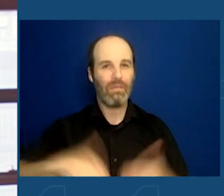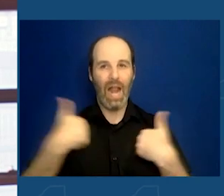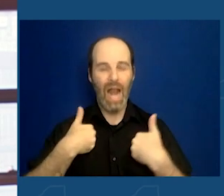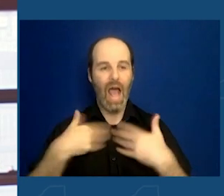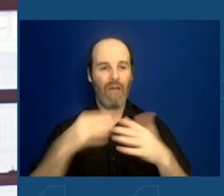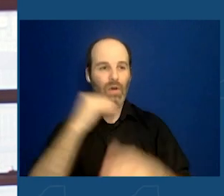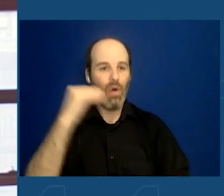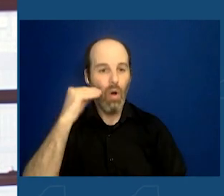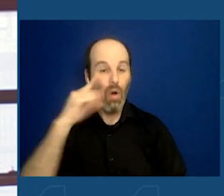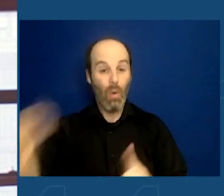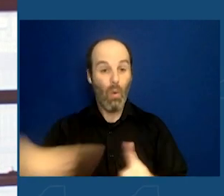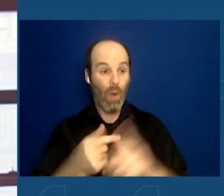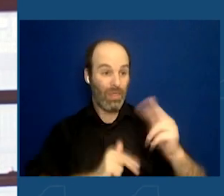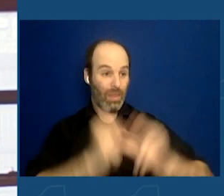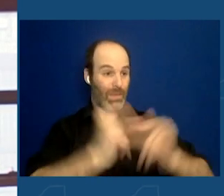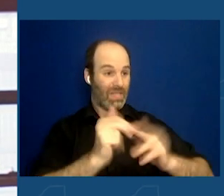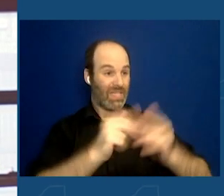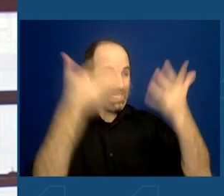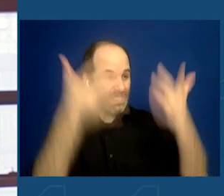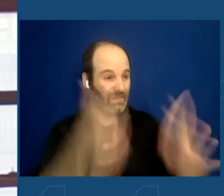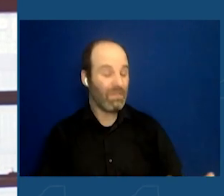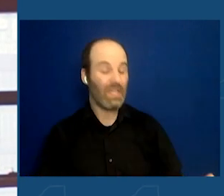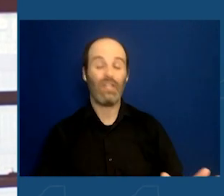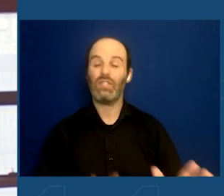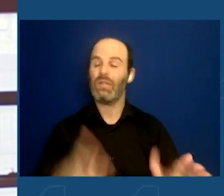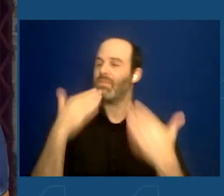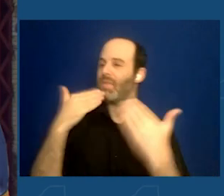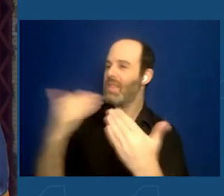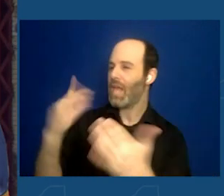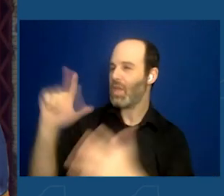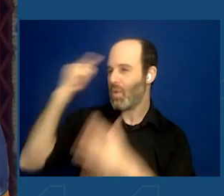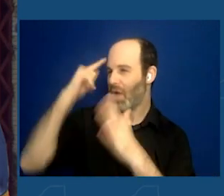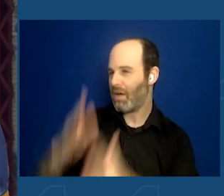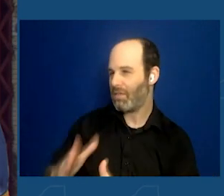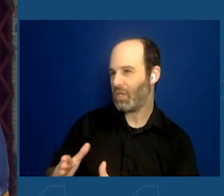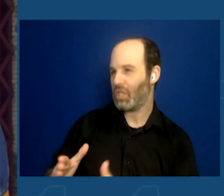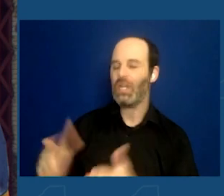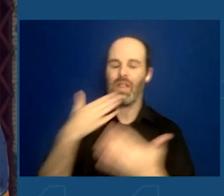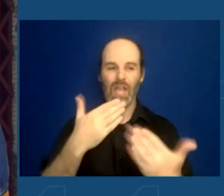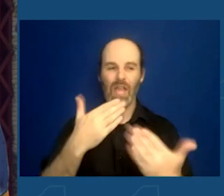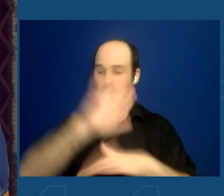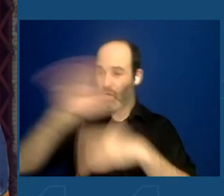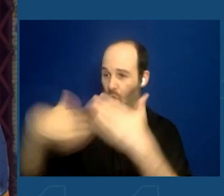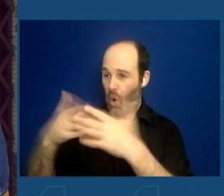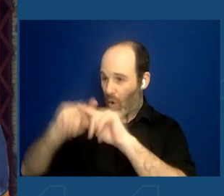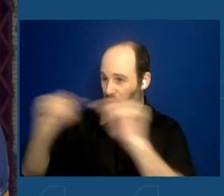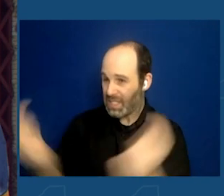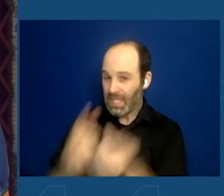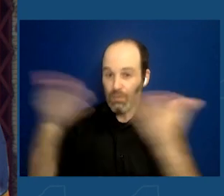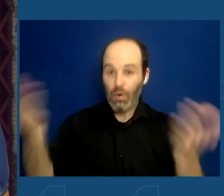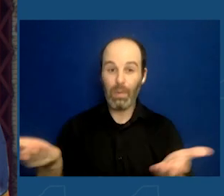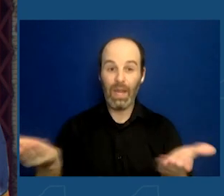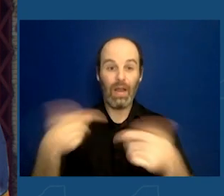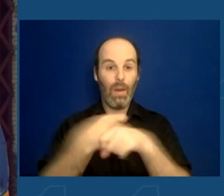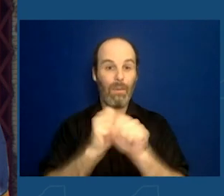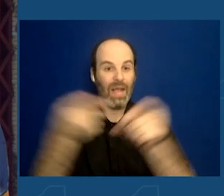completed. So again, thank you to Governor Hochul, your entire team, for being here, for making this happen.